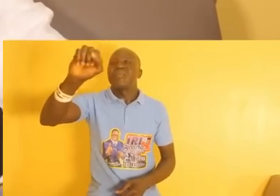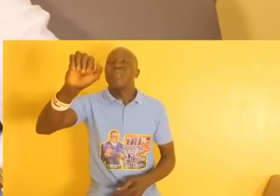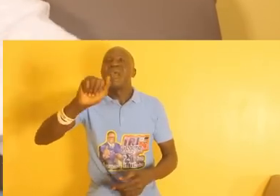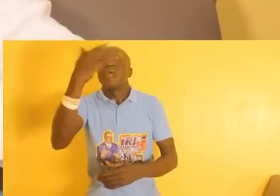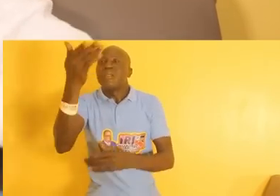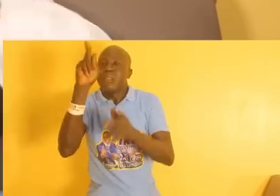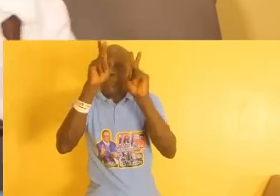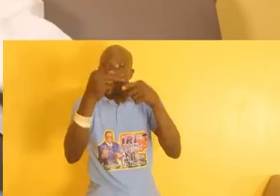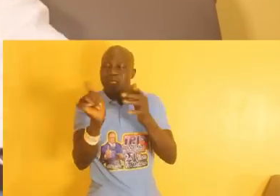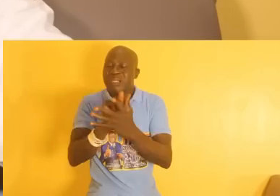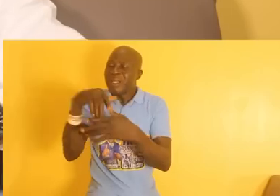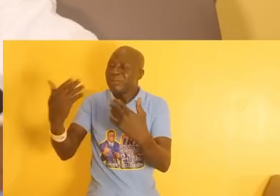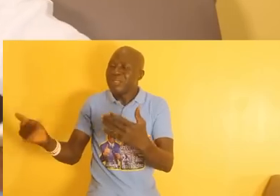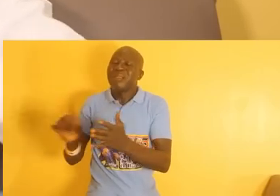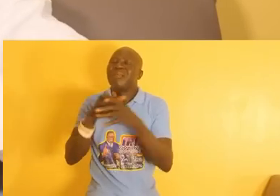things are